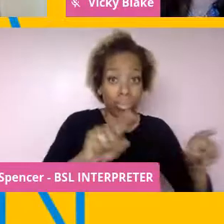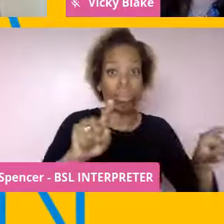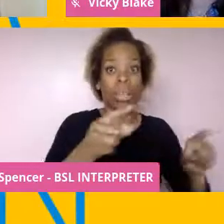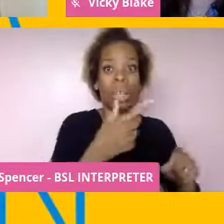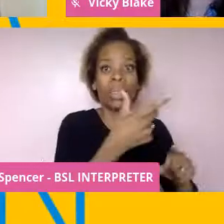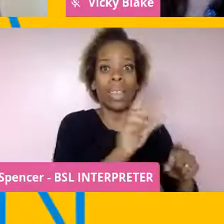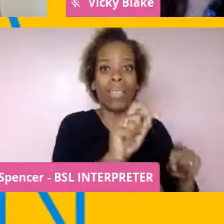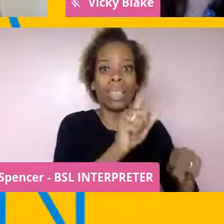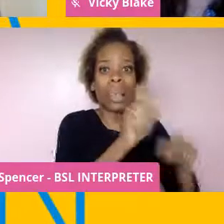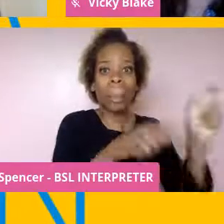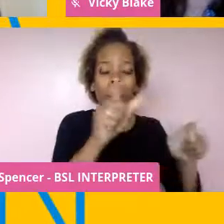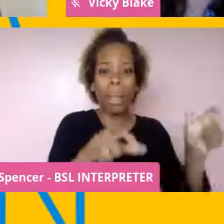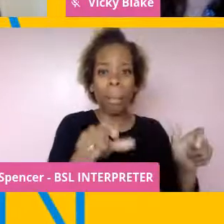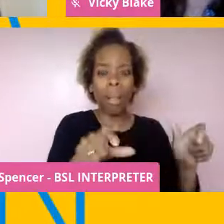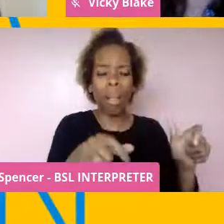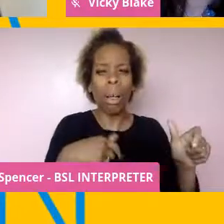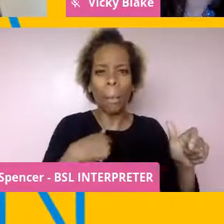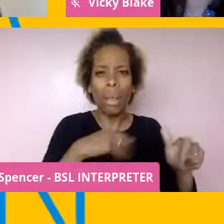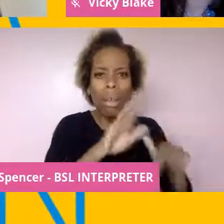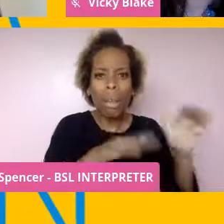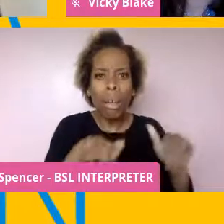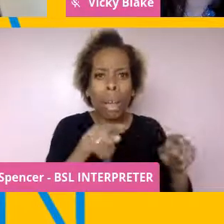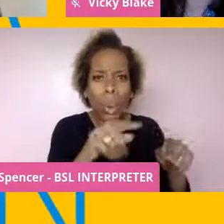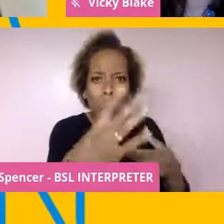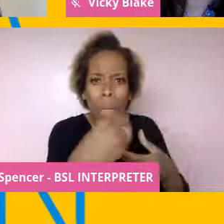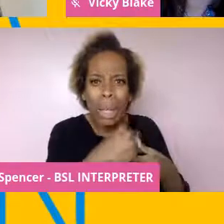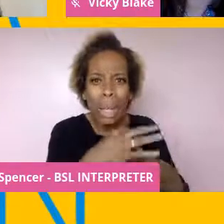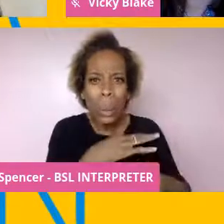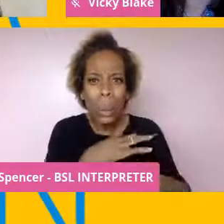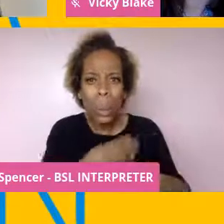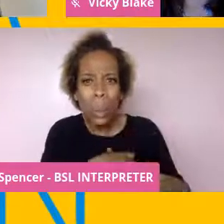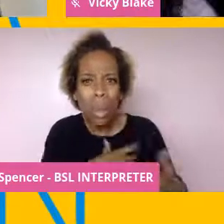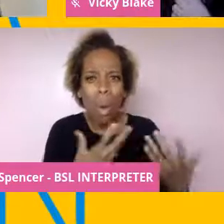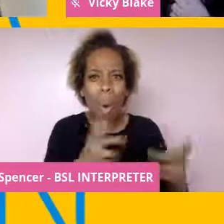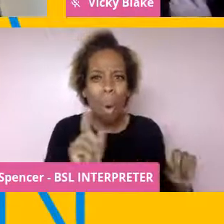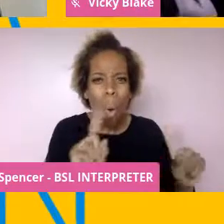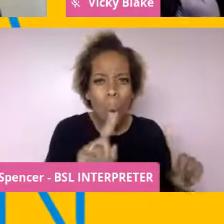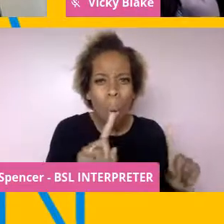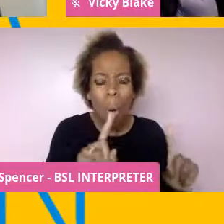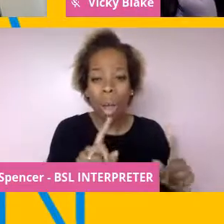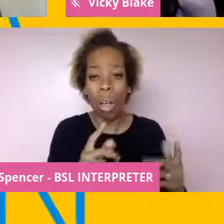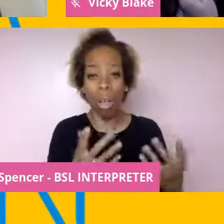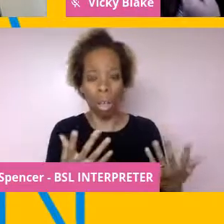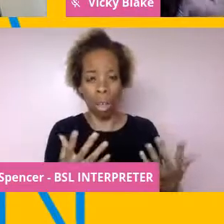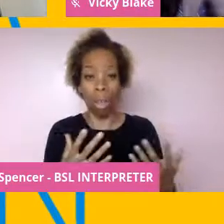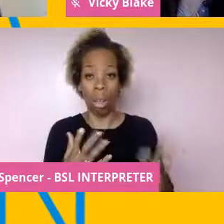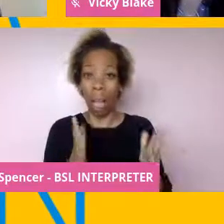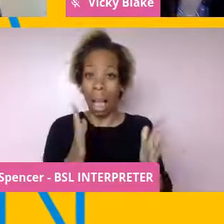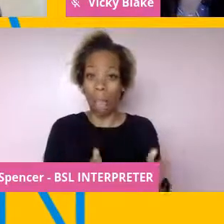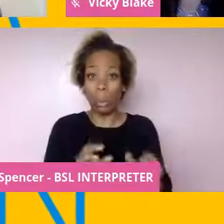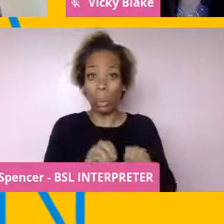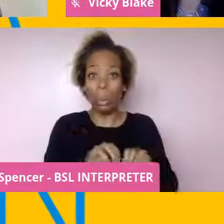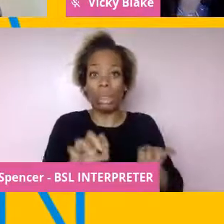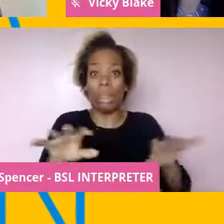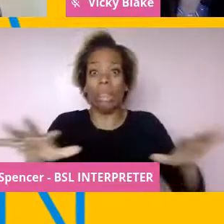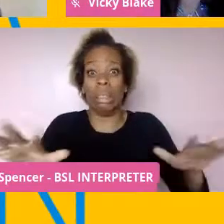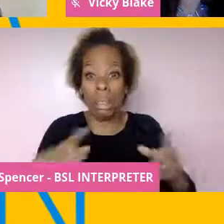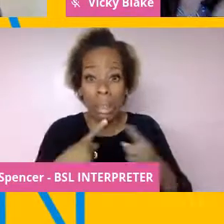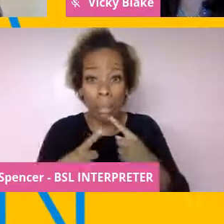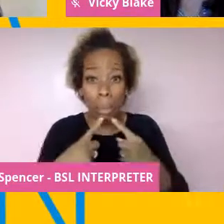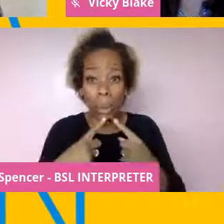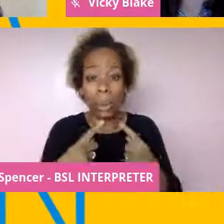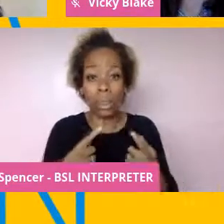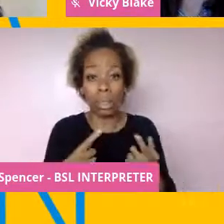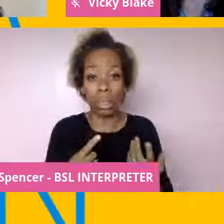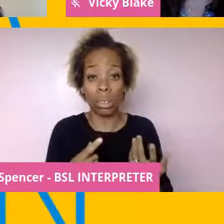can contact to find out whether they're in the union or not. And that's one of the first ways of kind of bringing people in. That's kind of